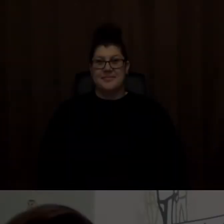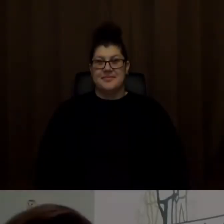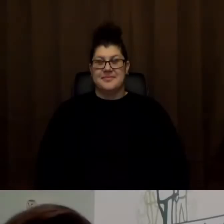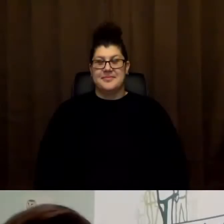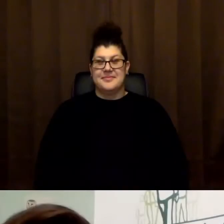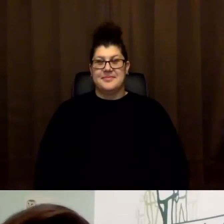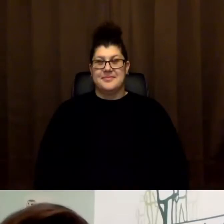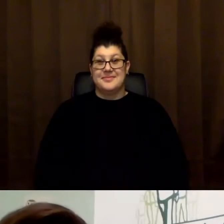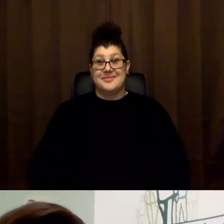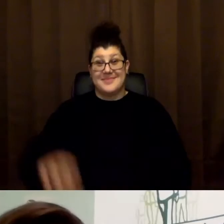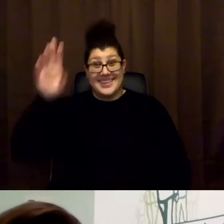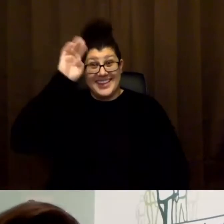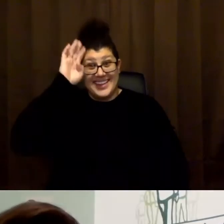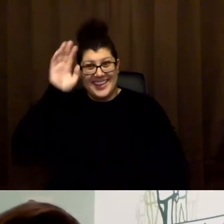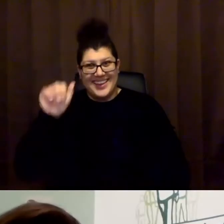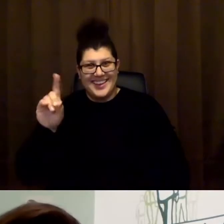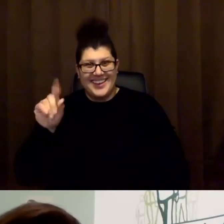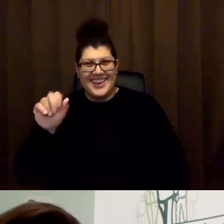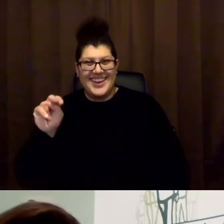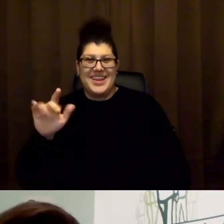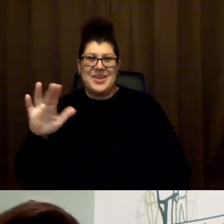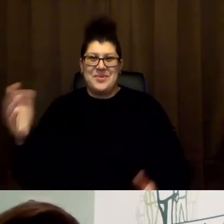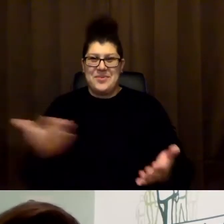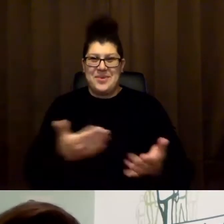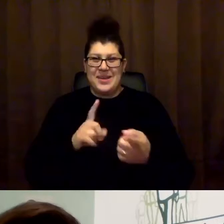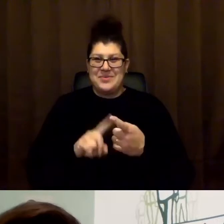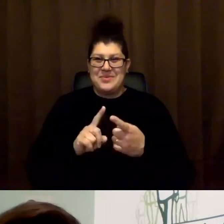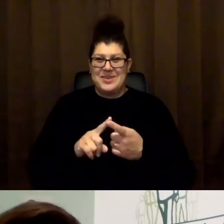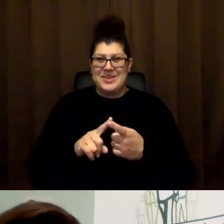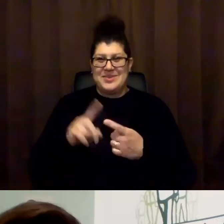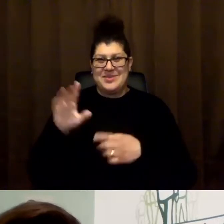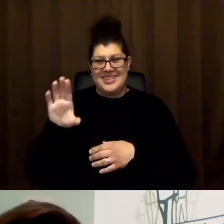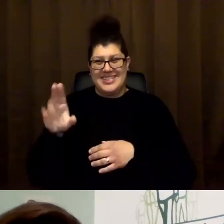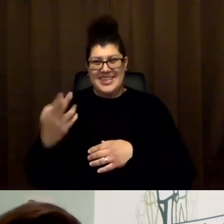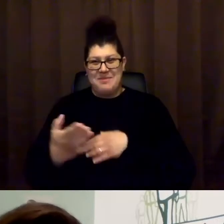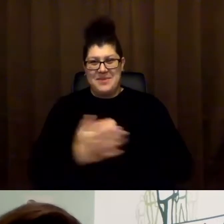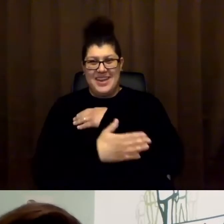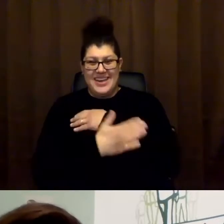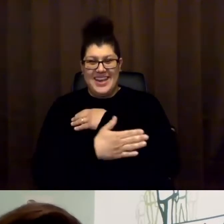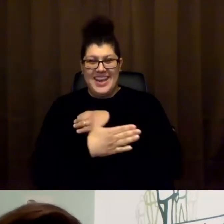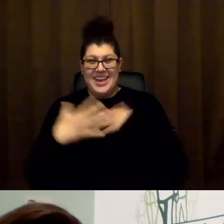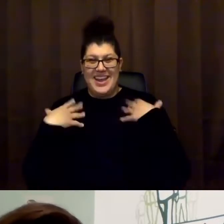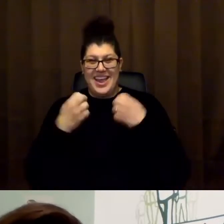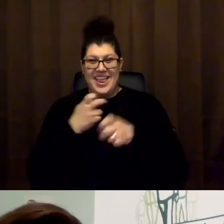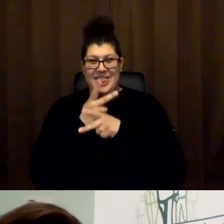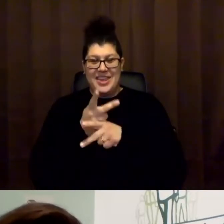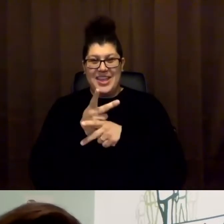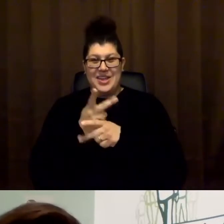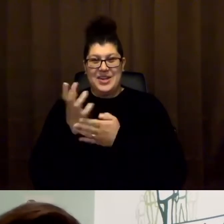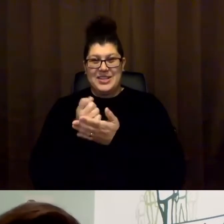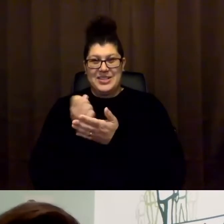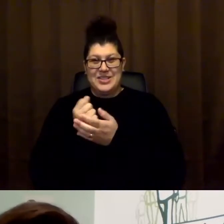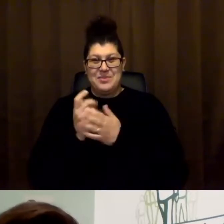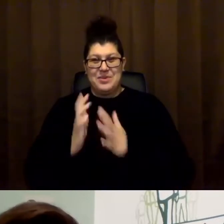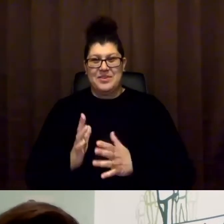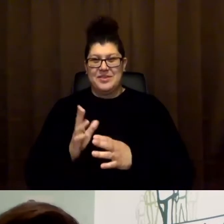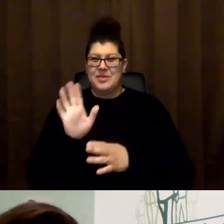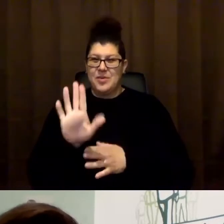Hi there, Adani. Welcome, Champaign County Healthcare consumers. So what can you tell us about the services that you provide